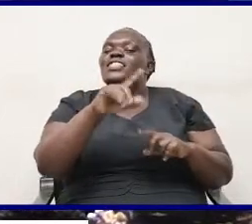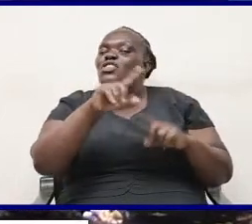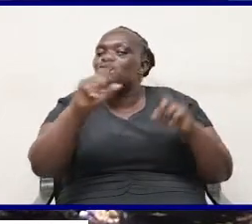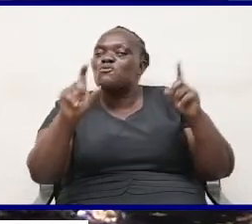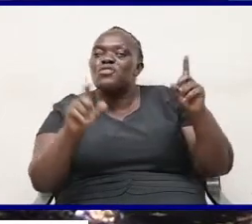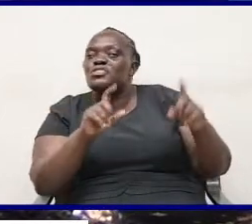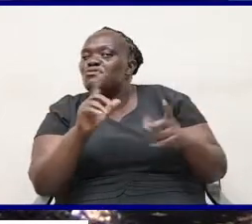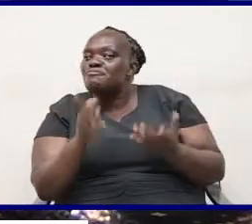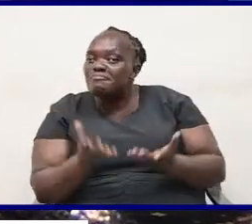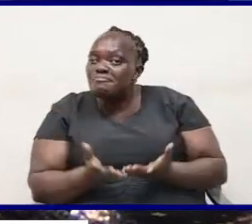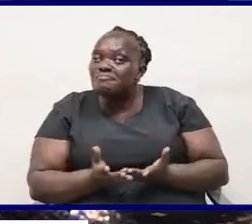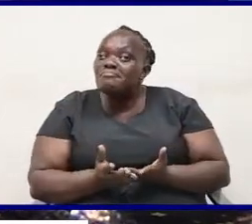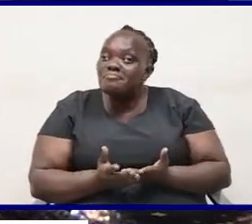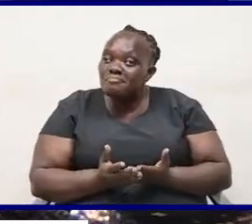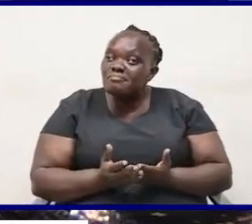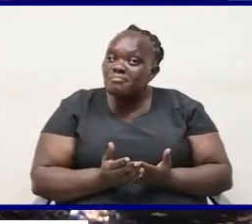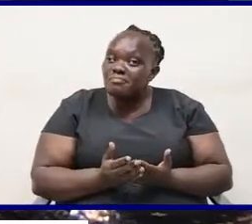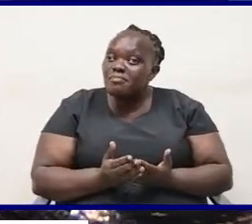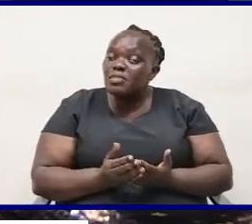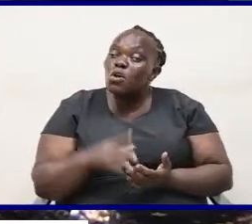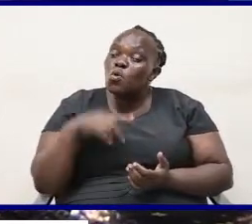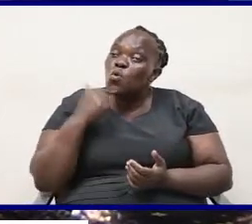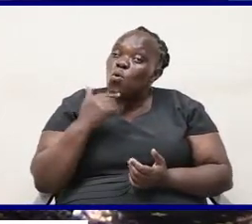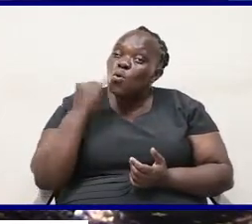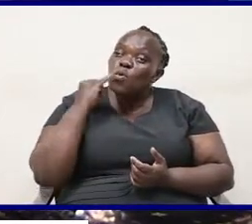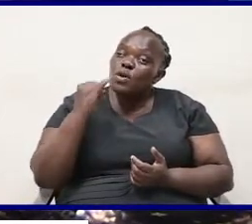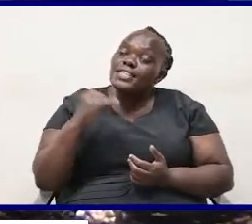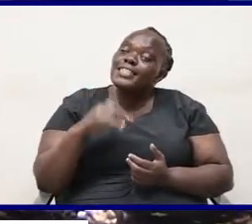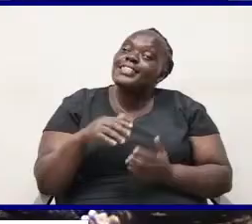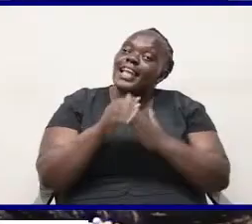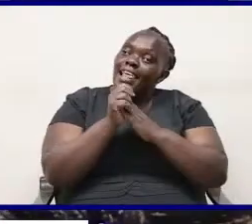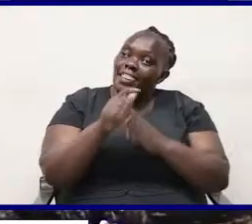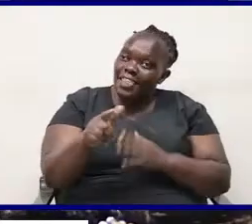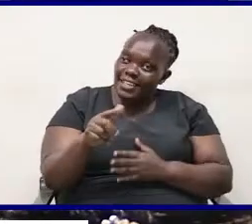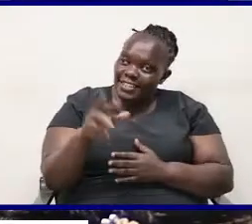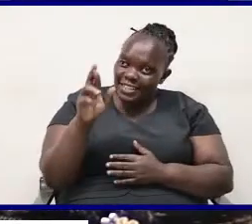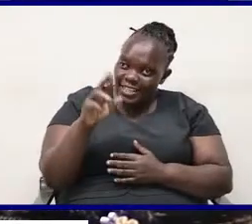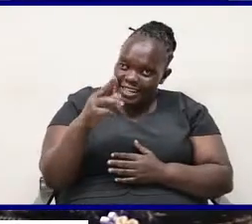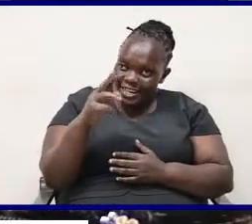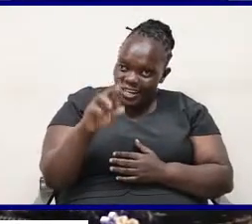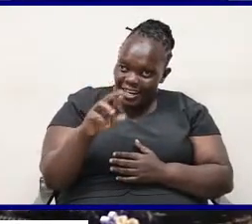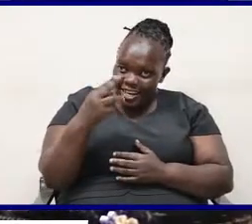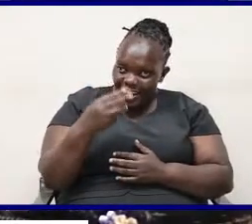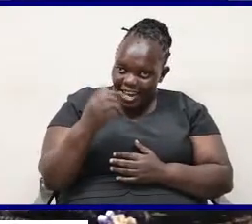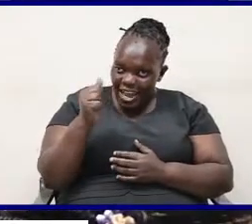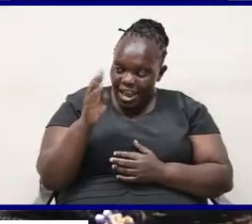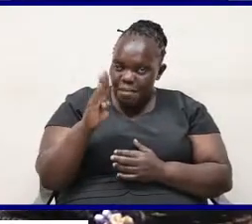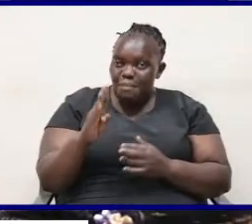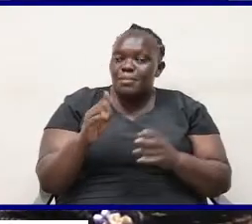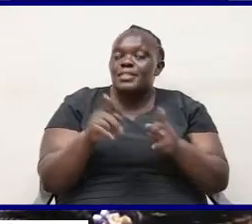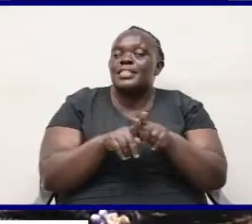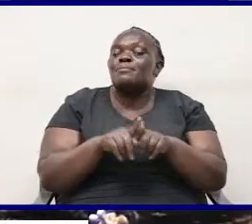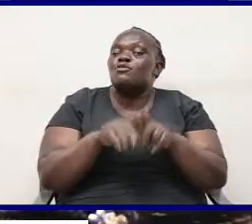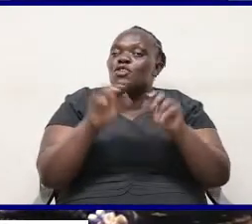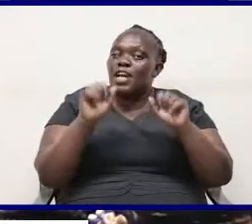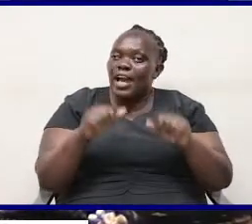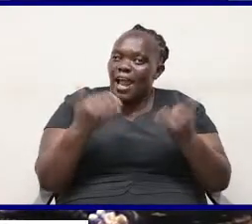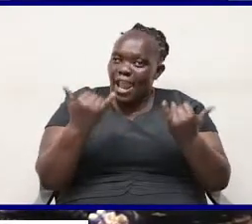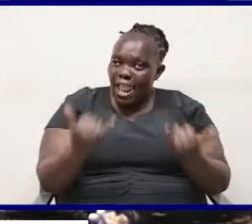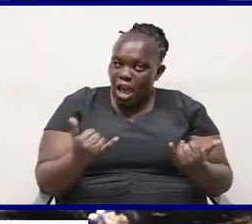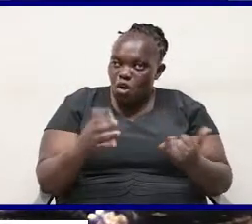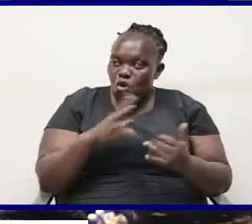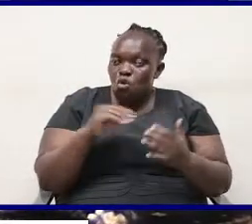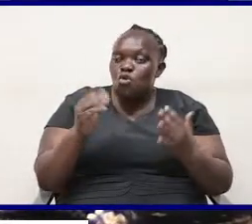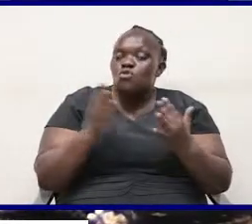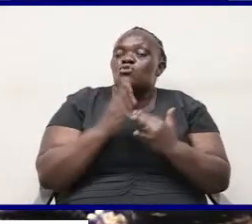questions. And so who is leading this? Is it Rehab? Please, so that then we can now